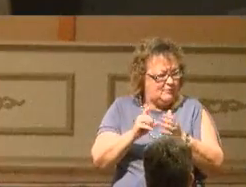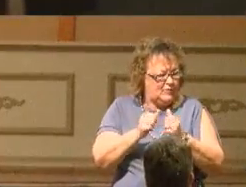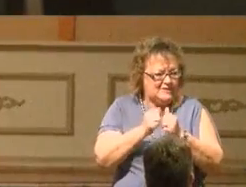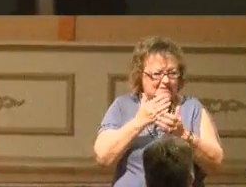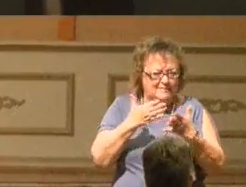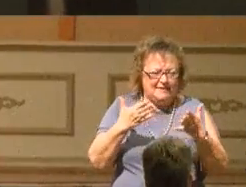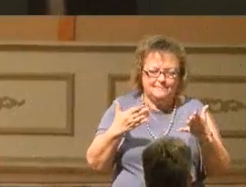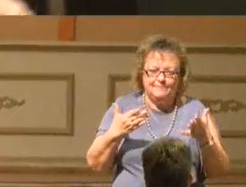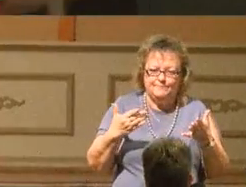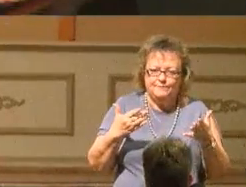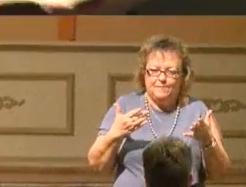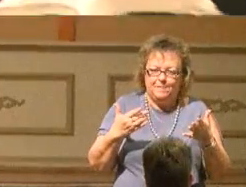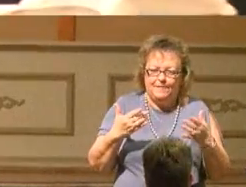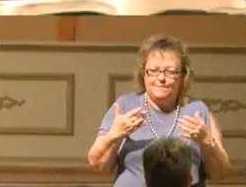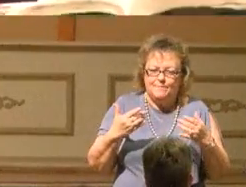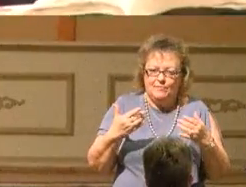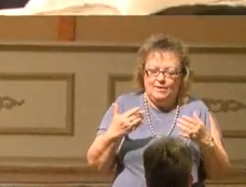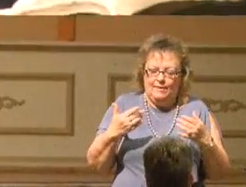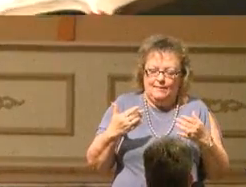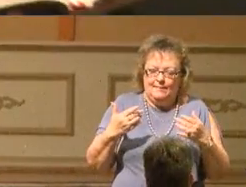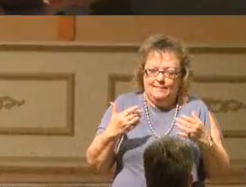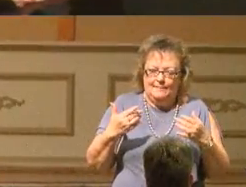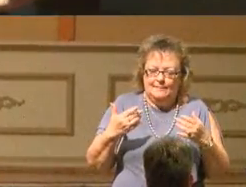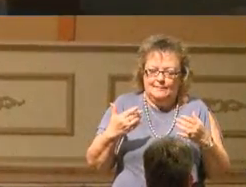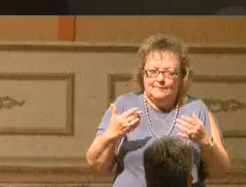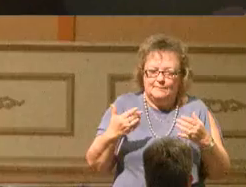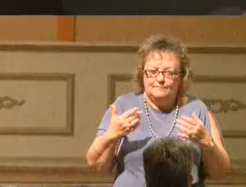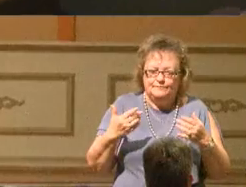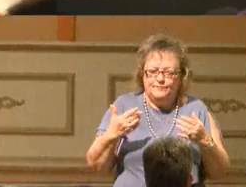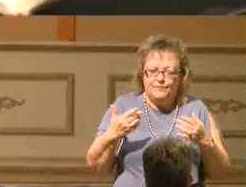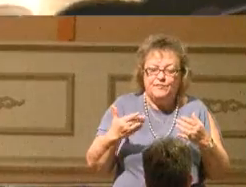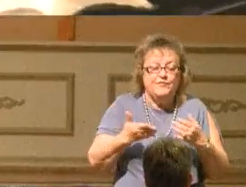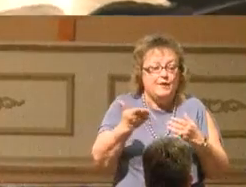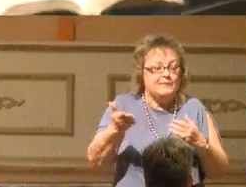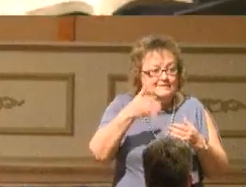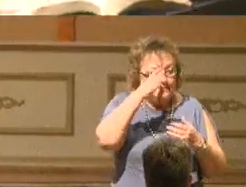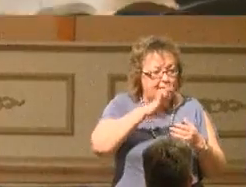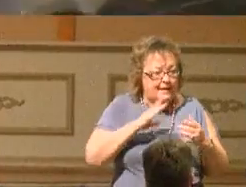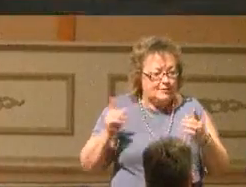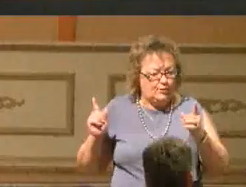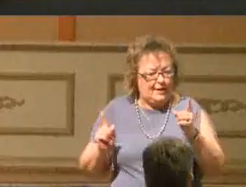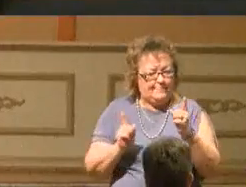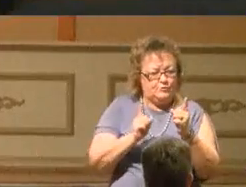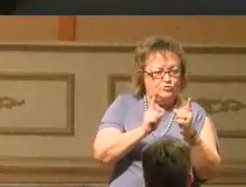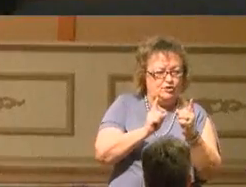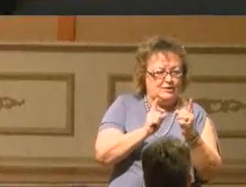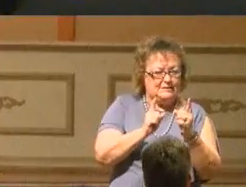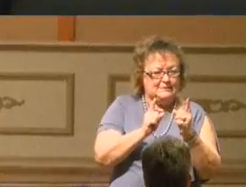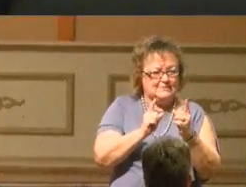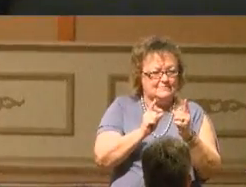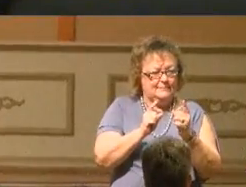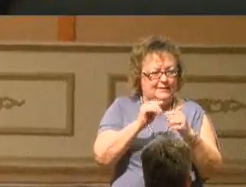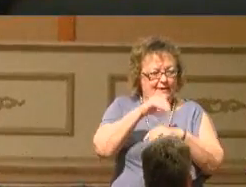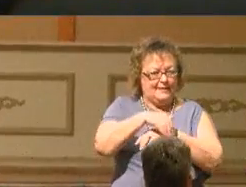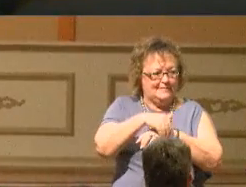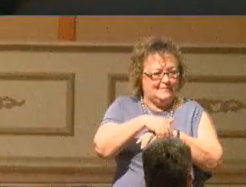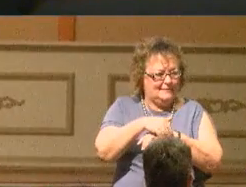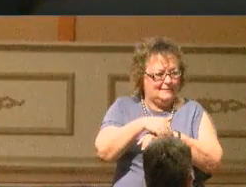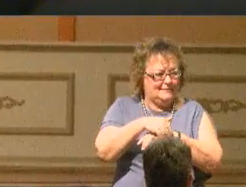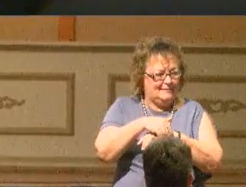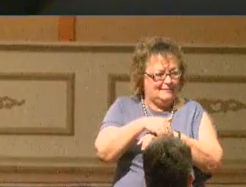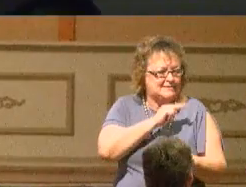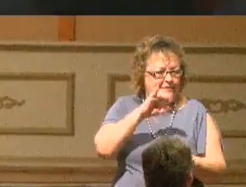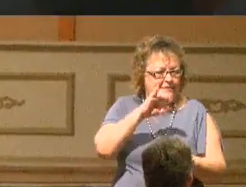You find early in John chapter 3 that there was a man who came to Jesus by night. Tell me his name.